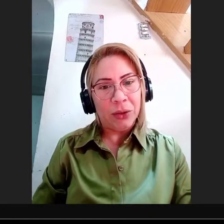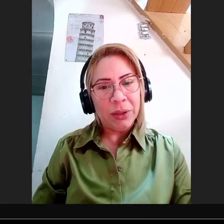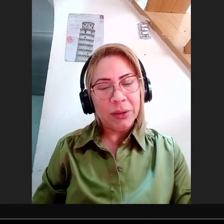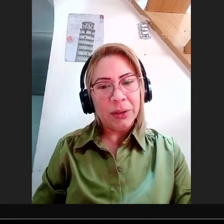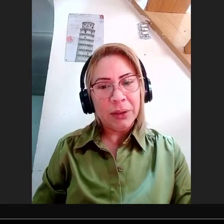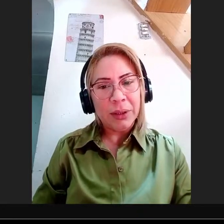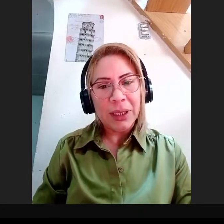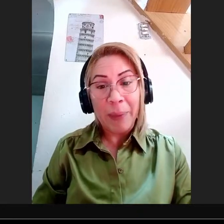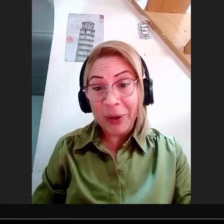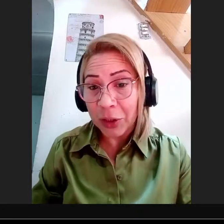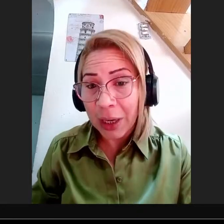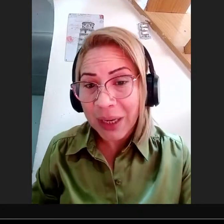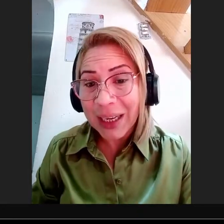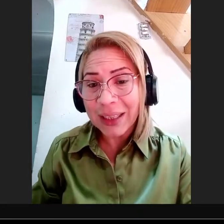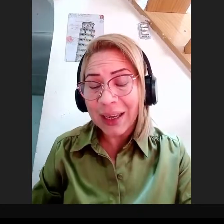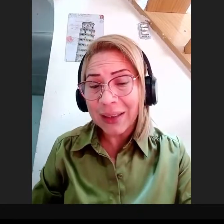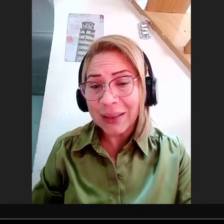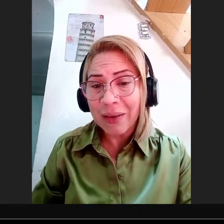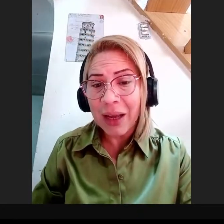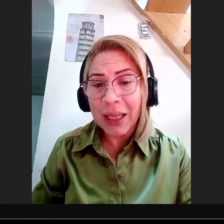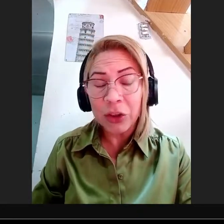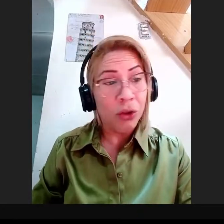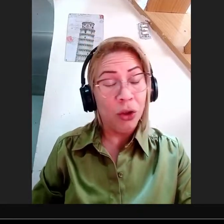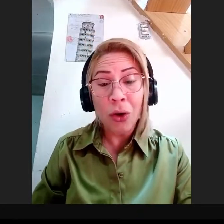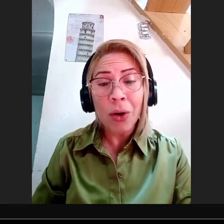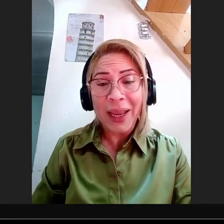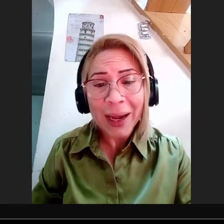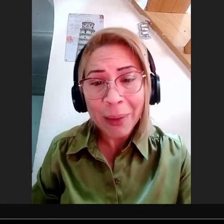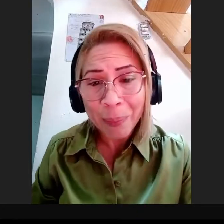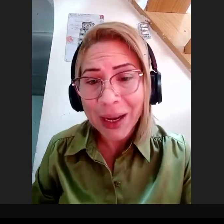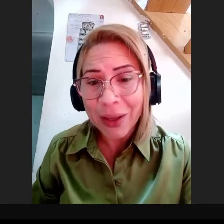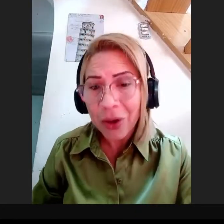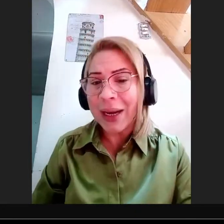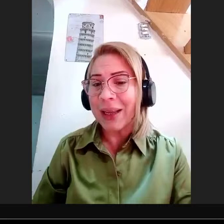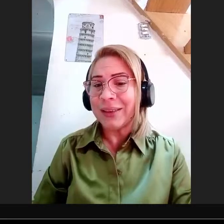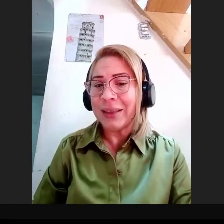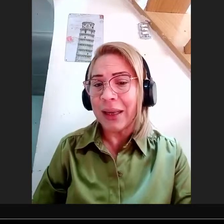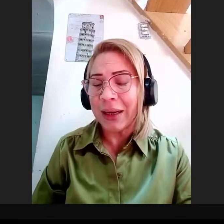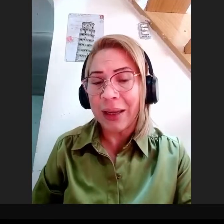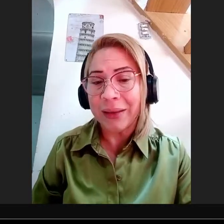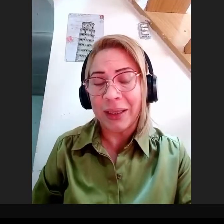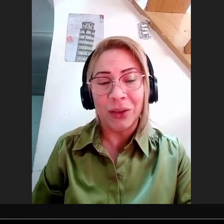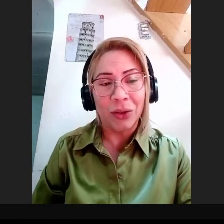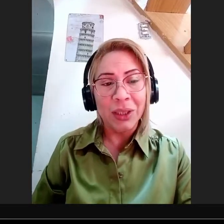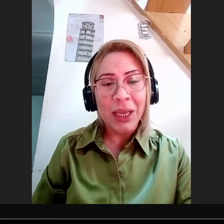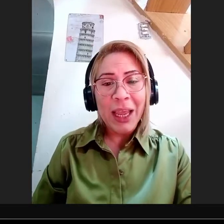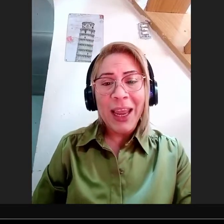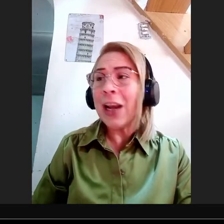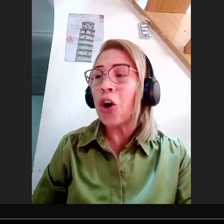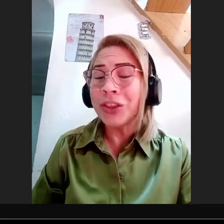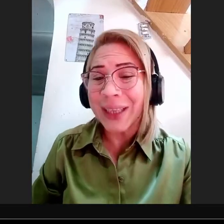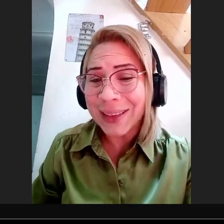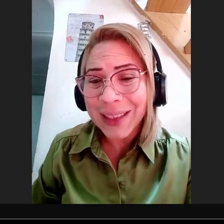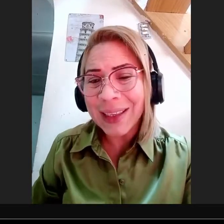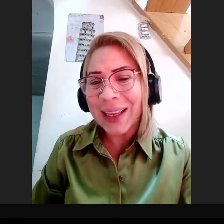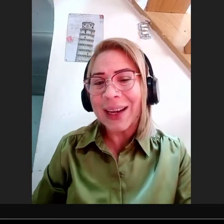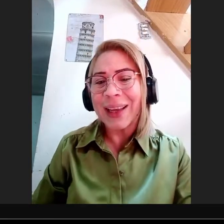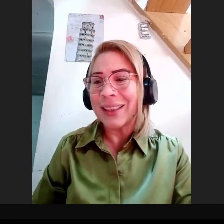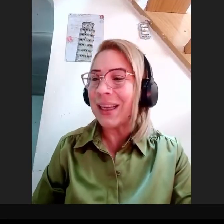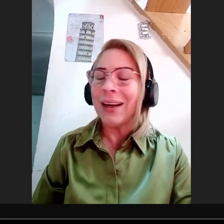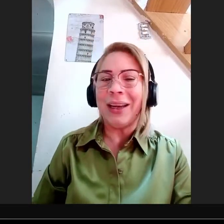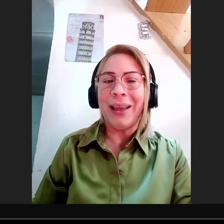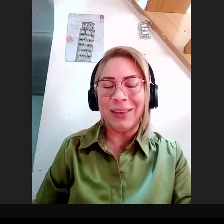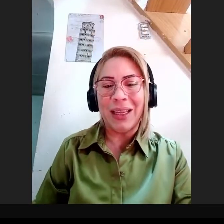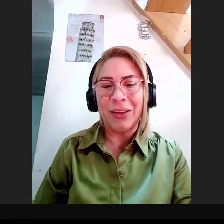enslaved and working there. Who's being enriched? The migrant who's working? No, the employer. The employer is